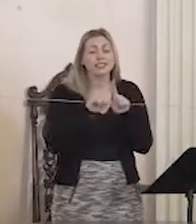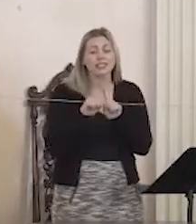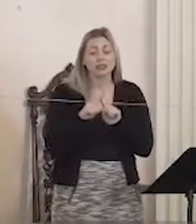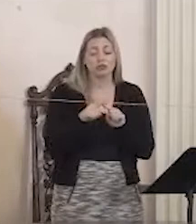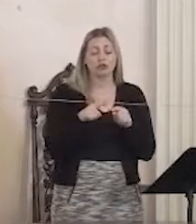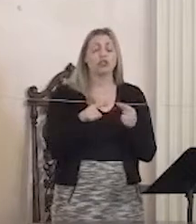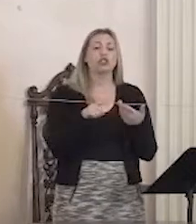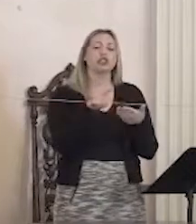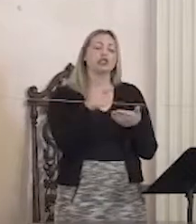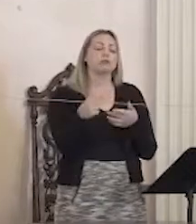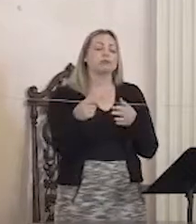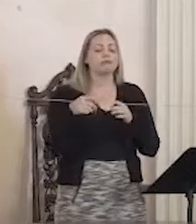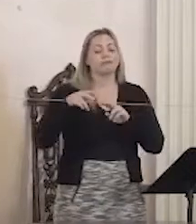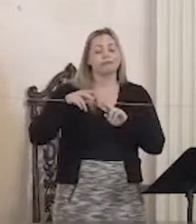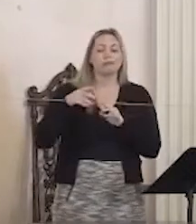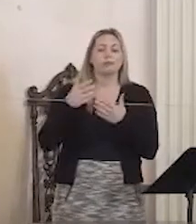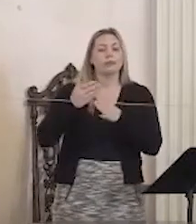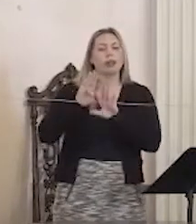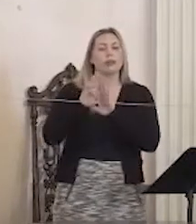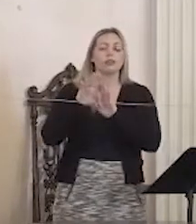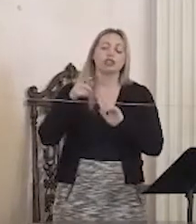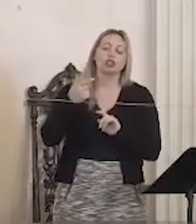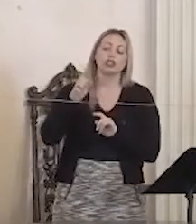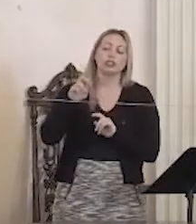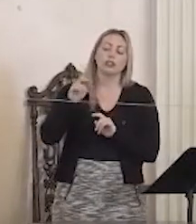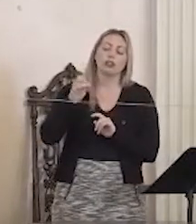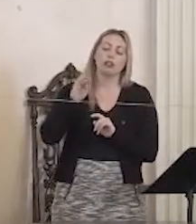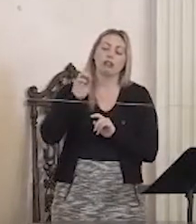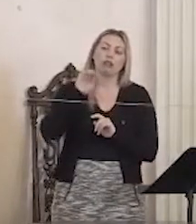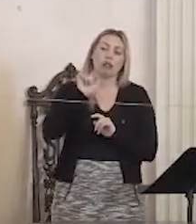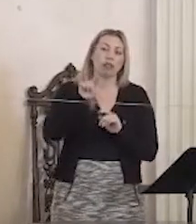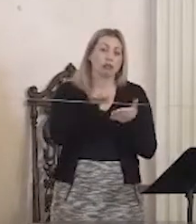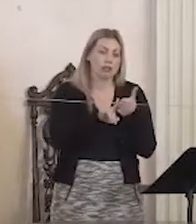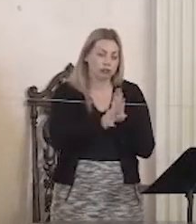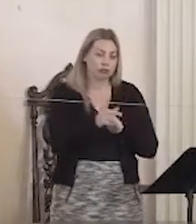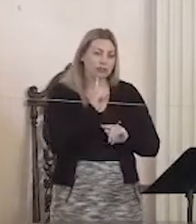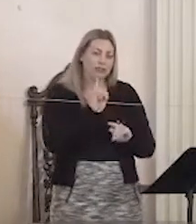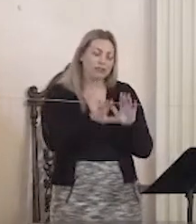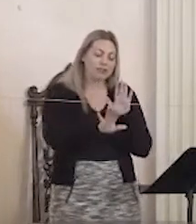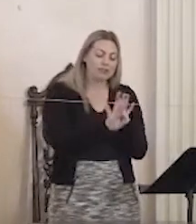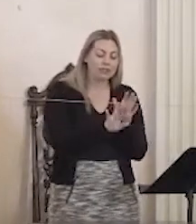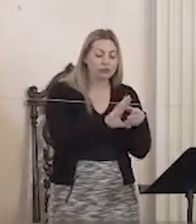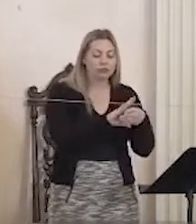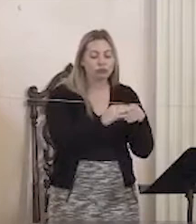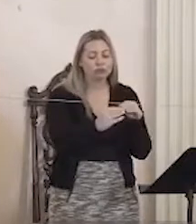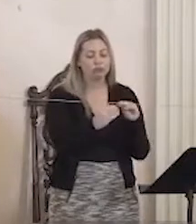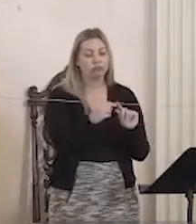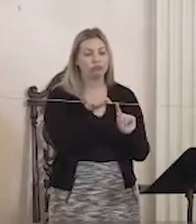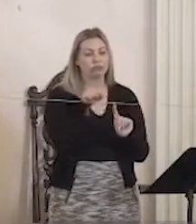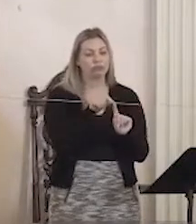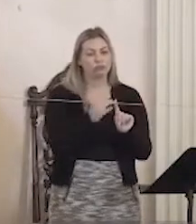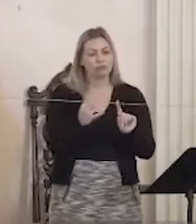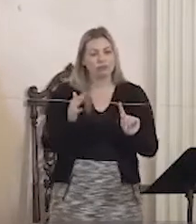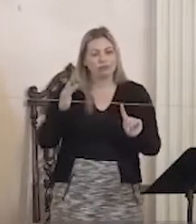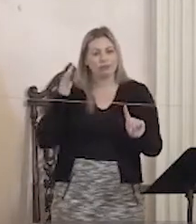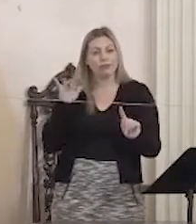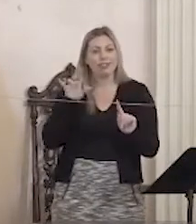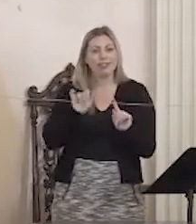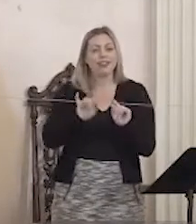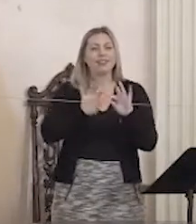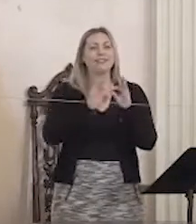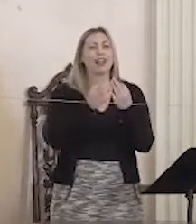who help Gates find and tell the stories that are at the root of their family trees.